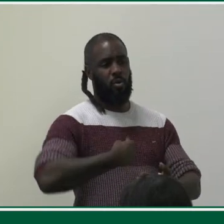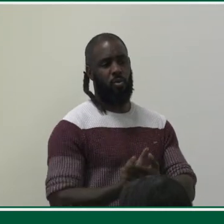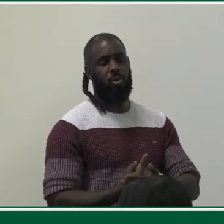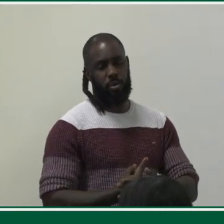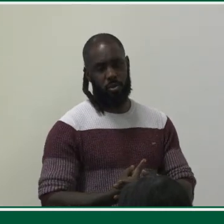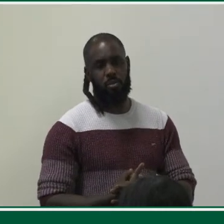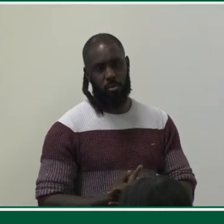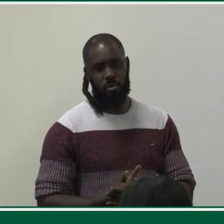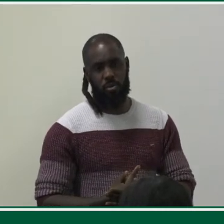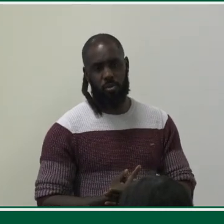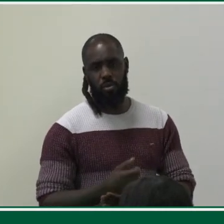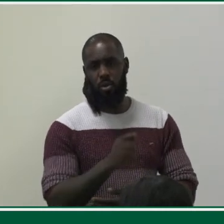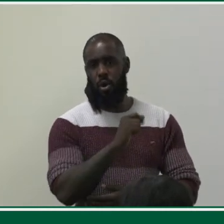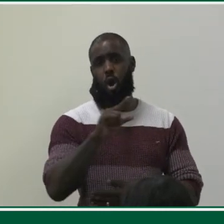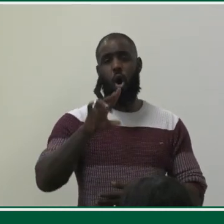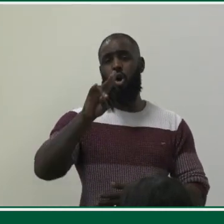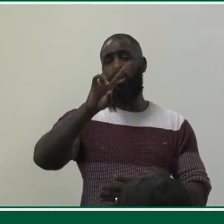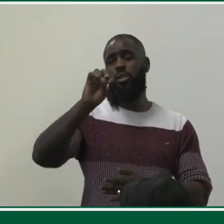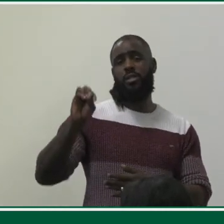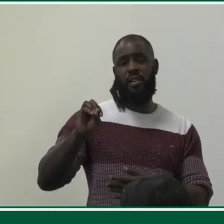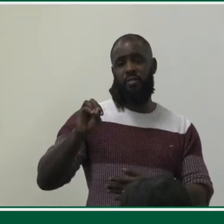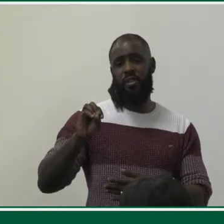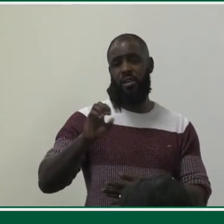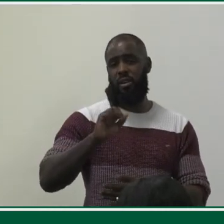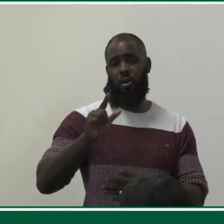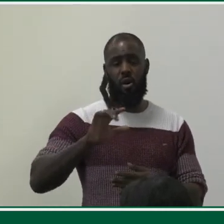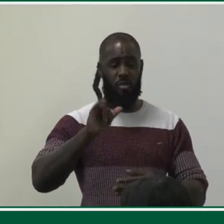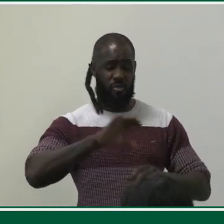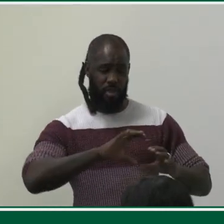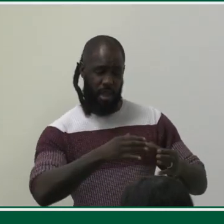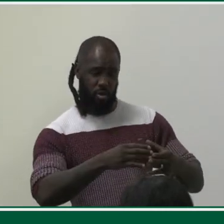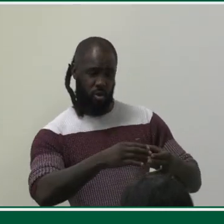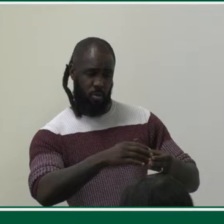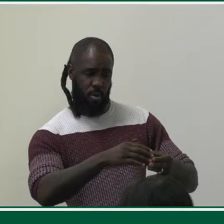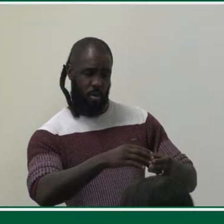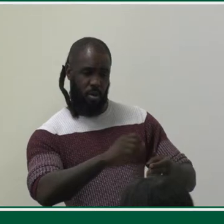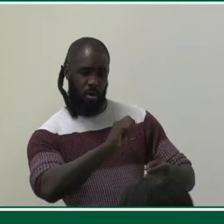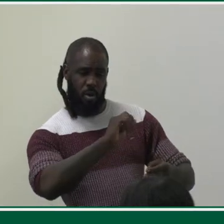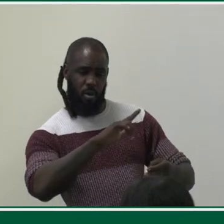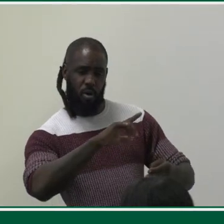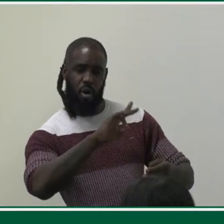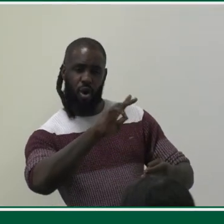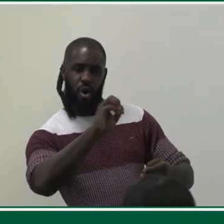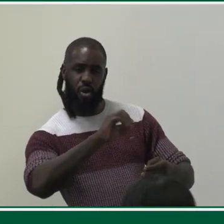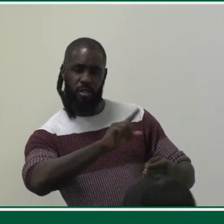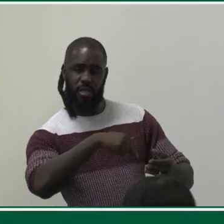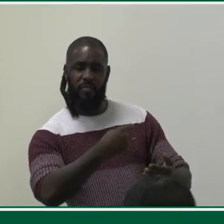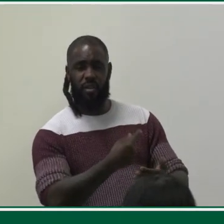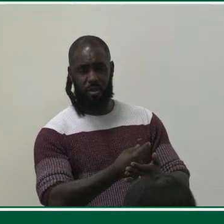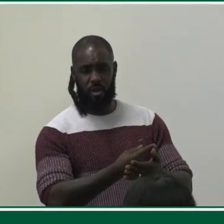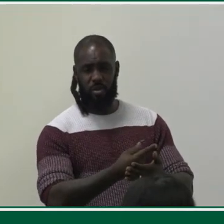retain all the 70 cohort that is coming in the fall.